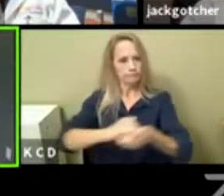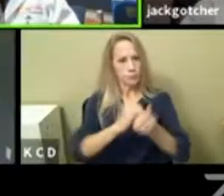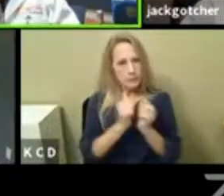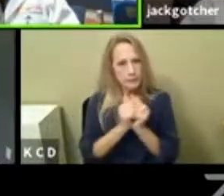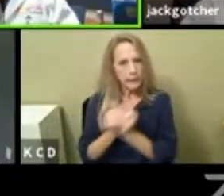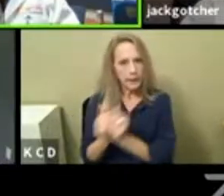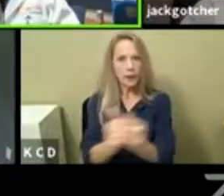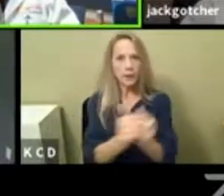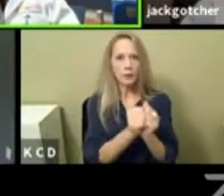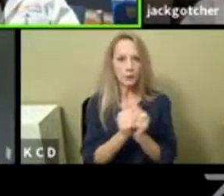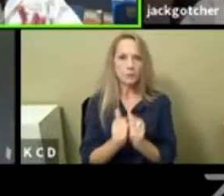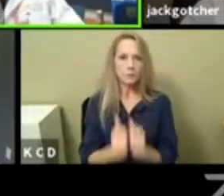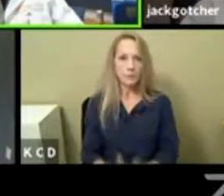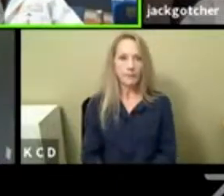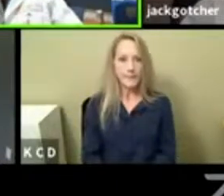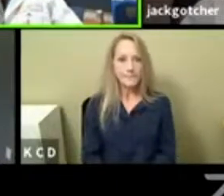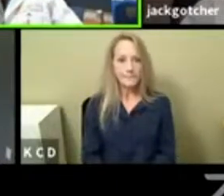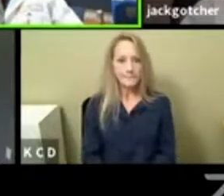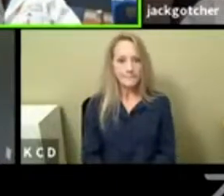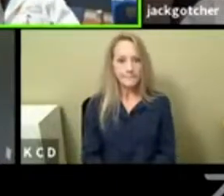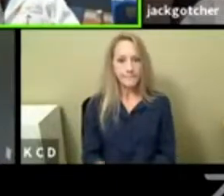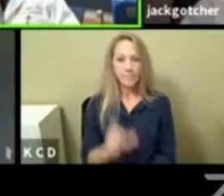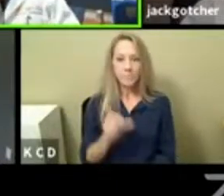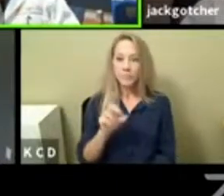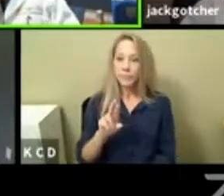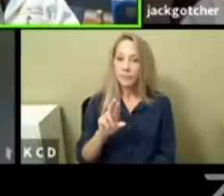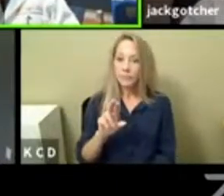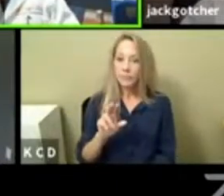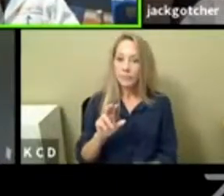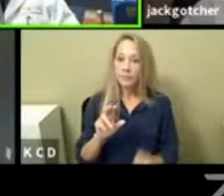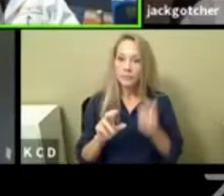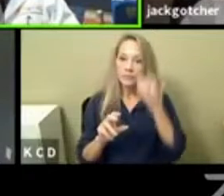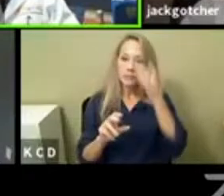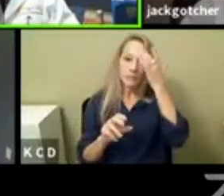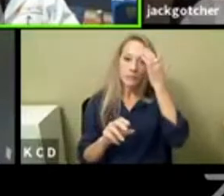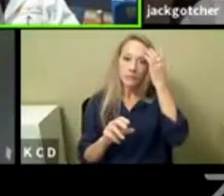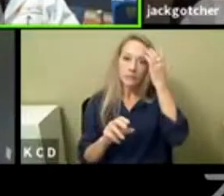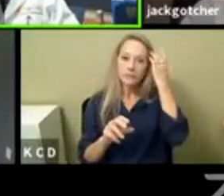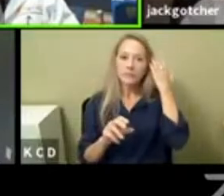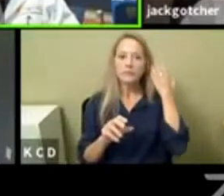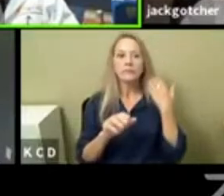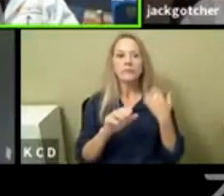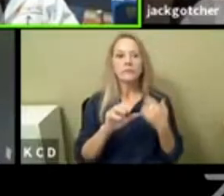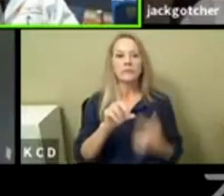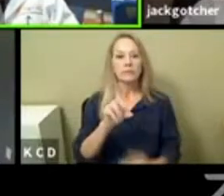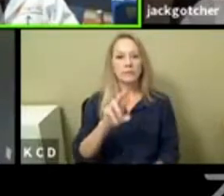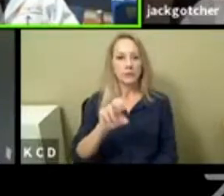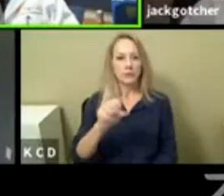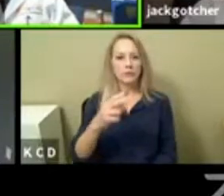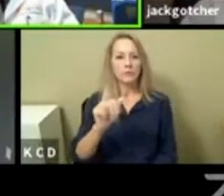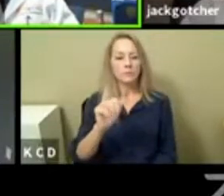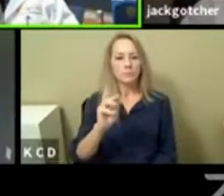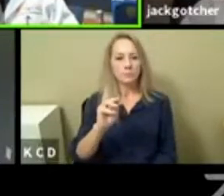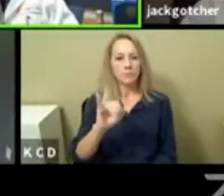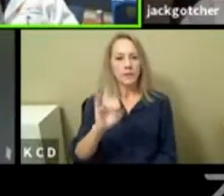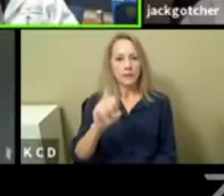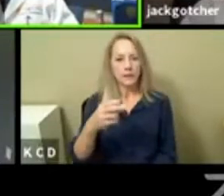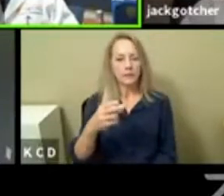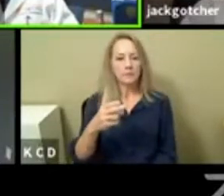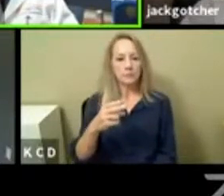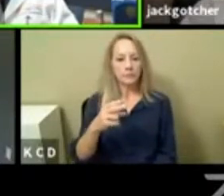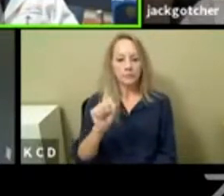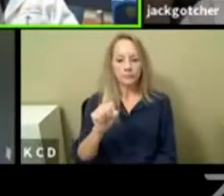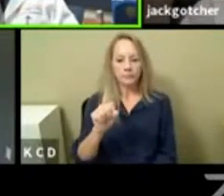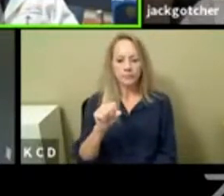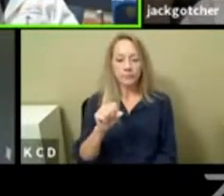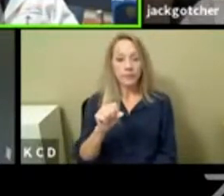So, Go ahead, Dr. Schmidt. but I was just going to, Dr. Gocher, thank you, Dr. Buchanan. Actually, I think this